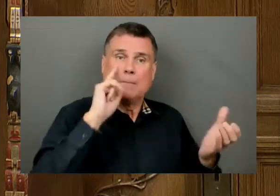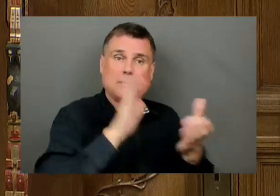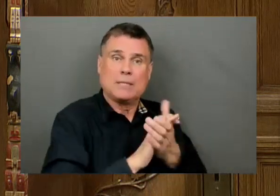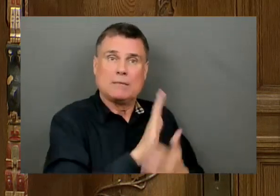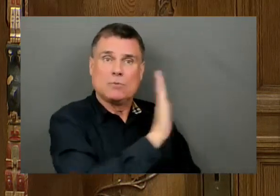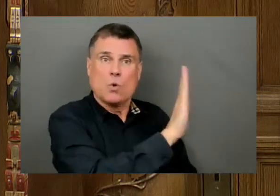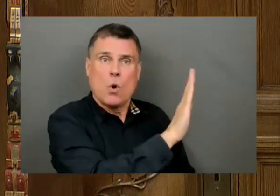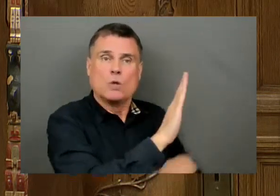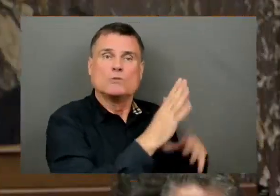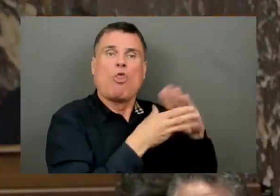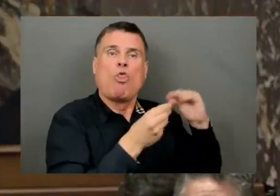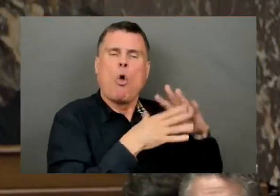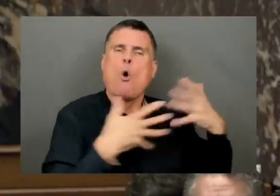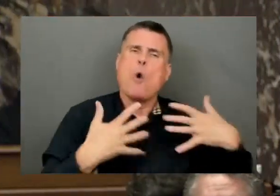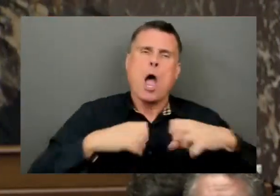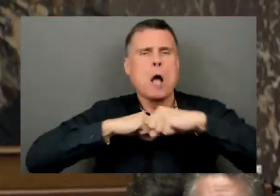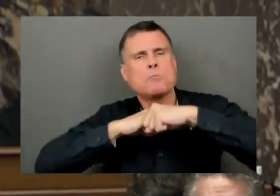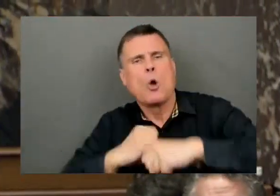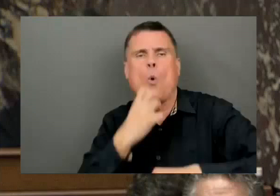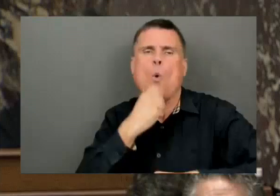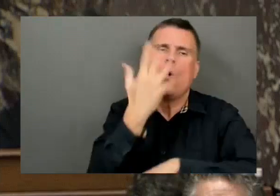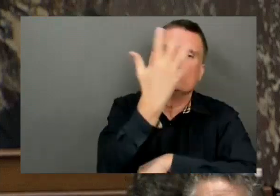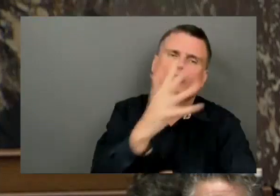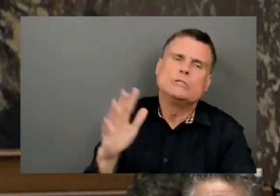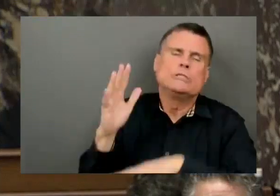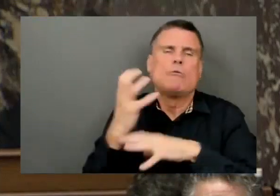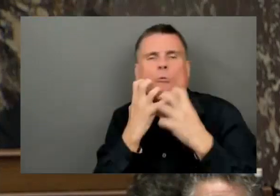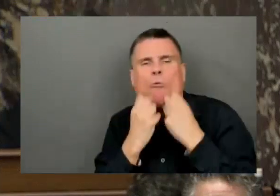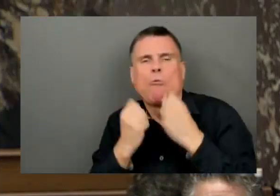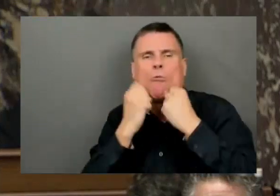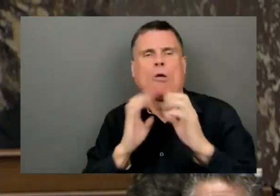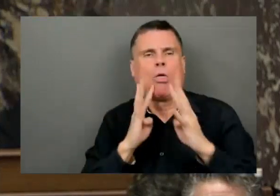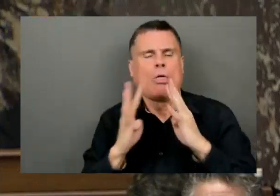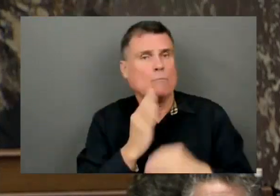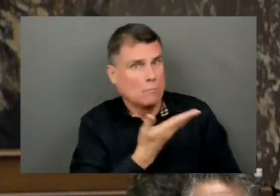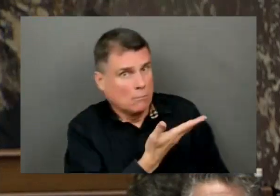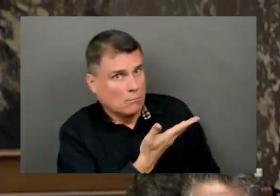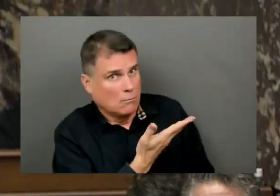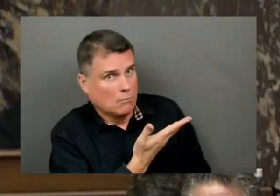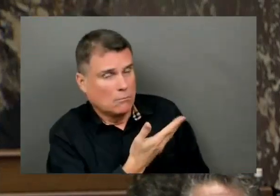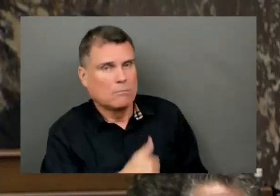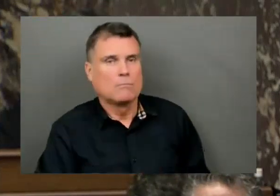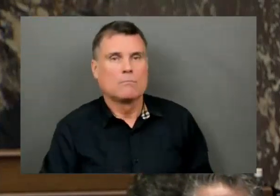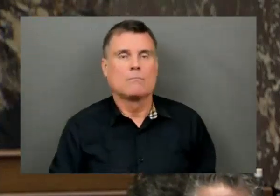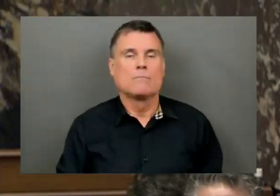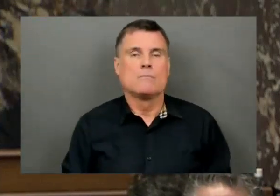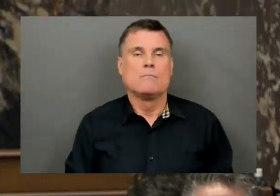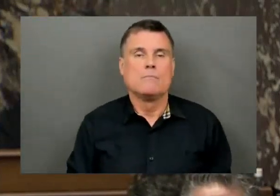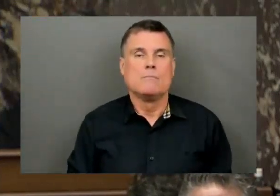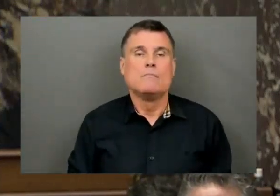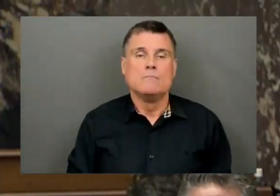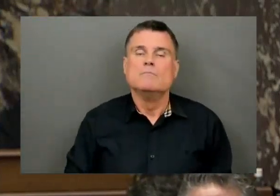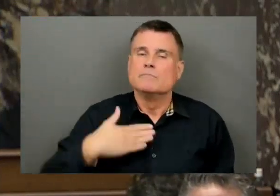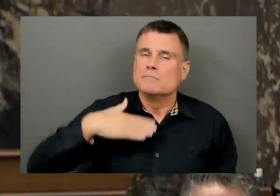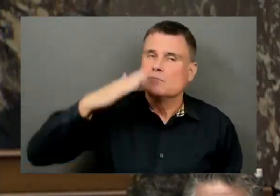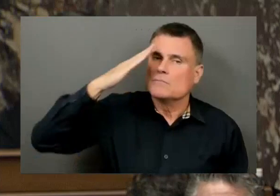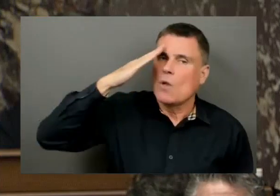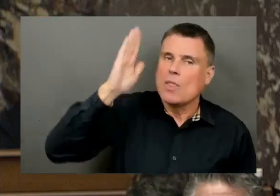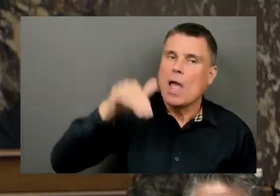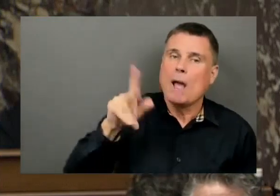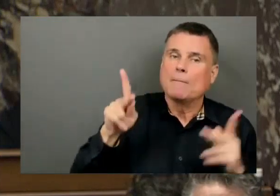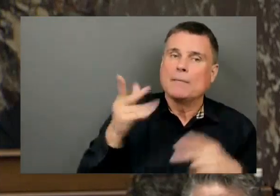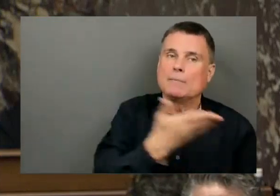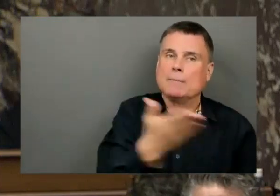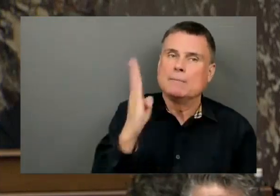Speaker. There's no doubt that people in British Columbia feel a deep affinity for our forests and the ecological systems that support